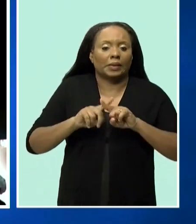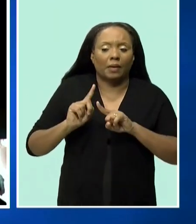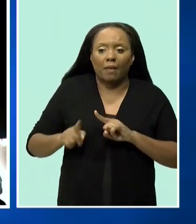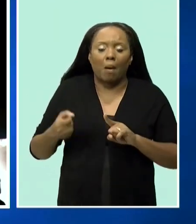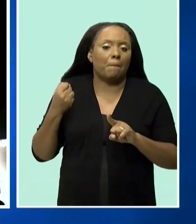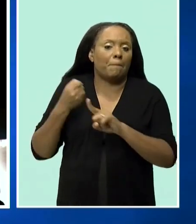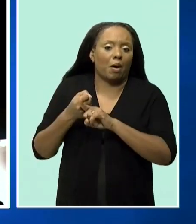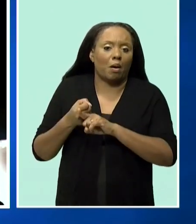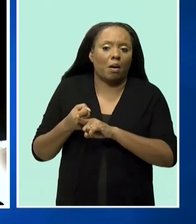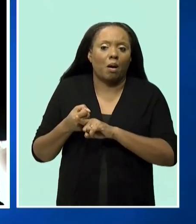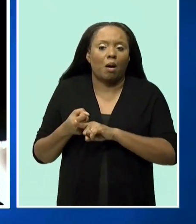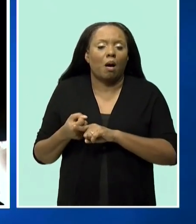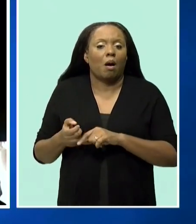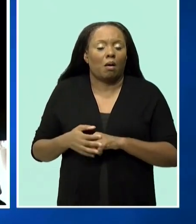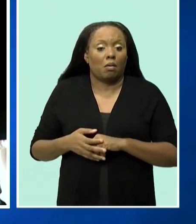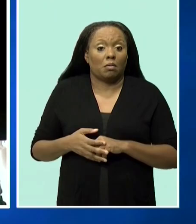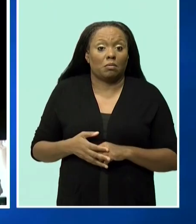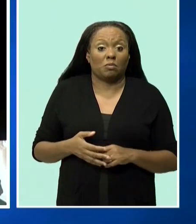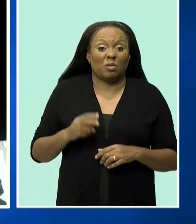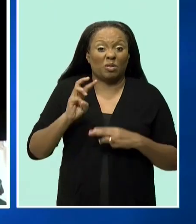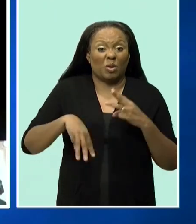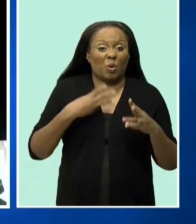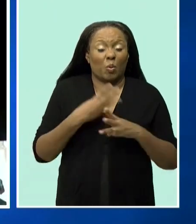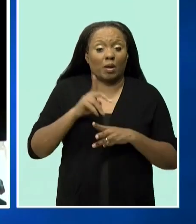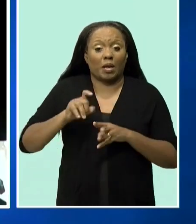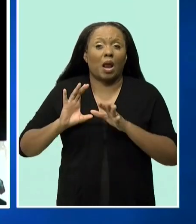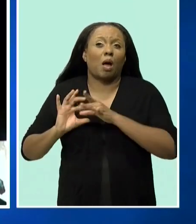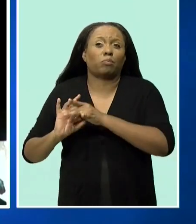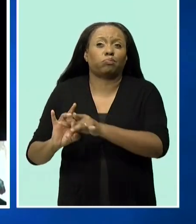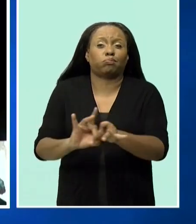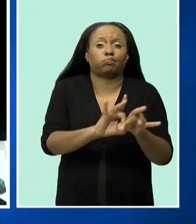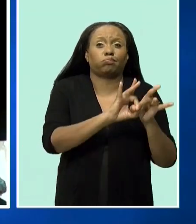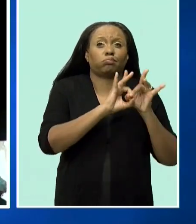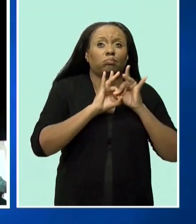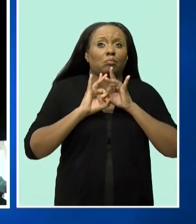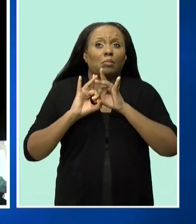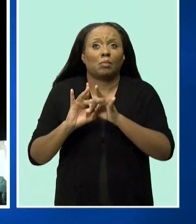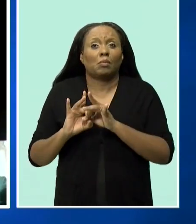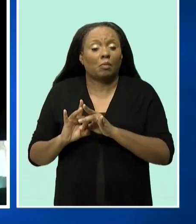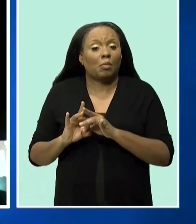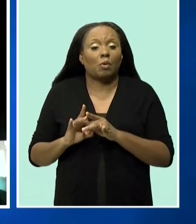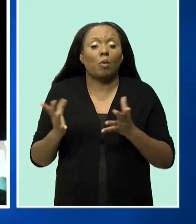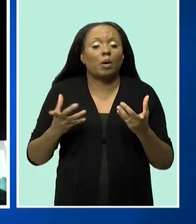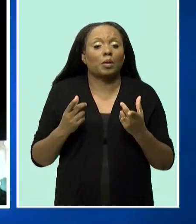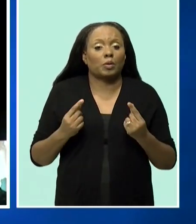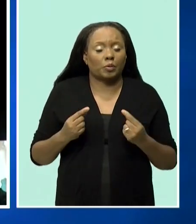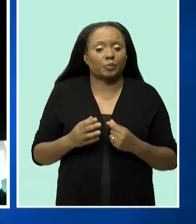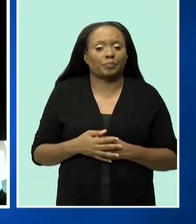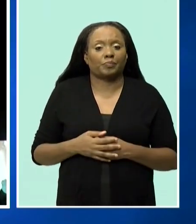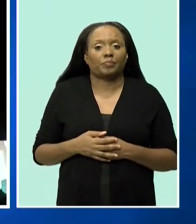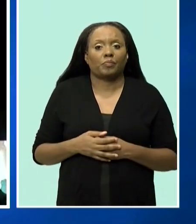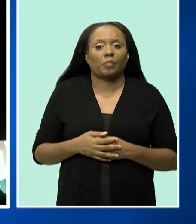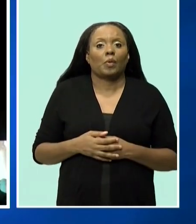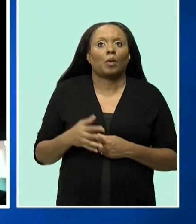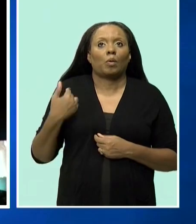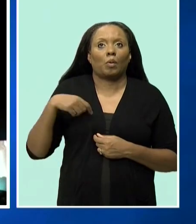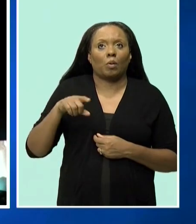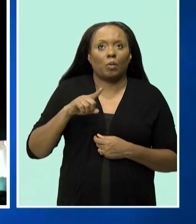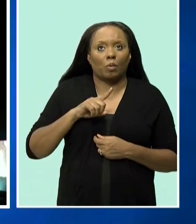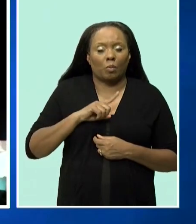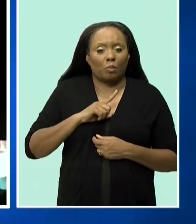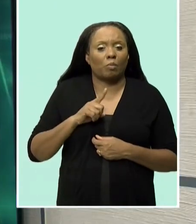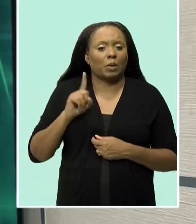world therefore needed solidarity, a good old labor principle, working together, it is